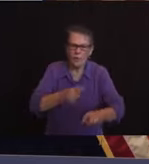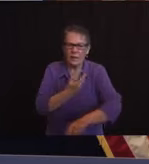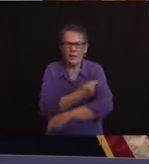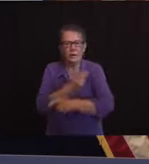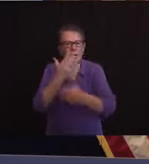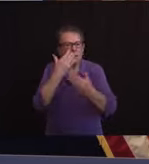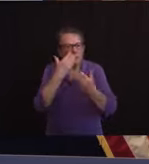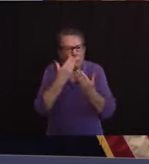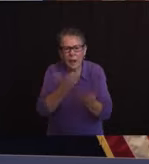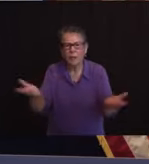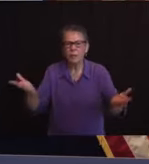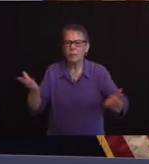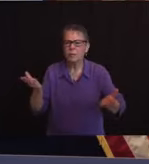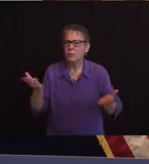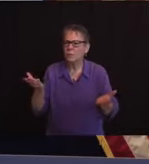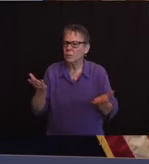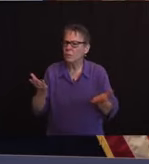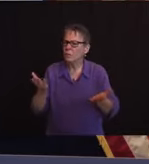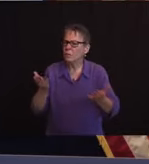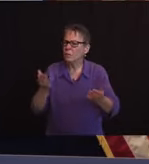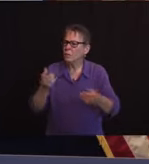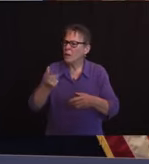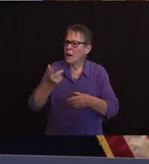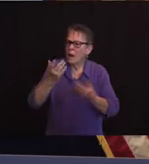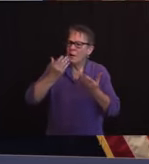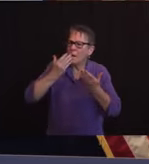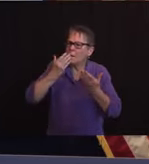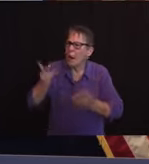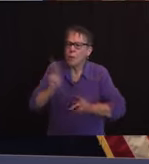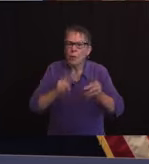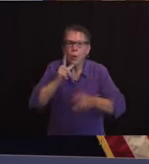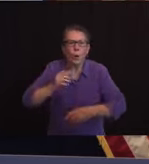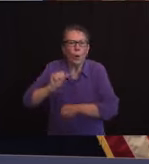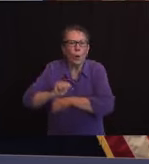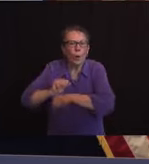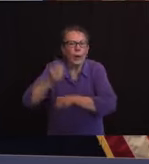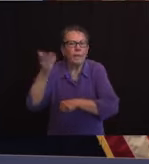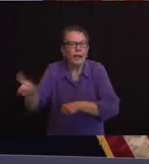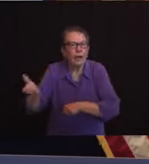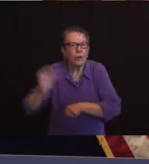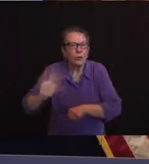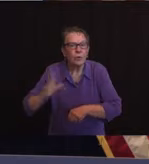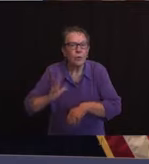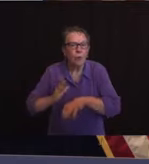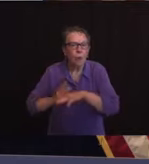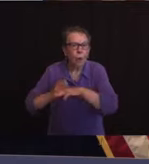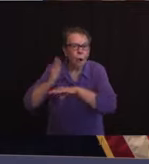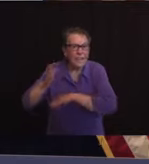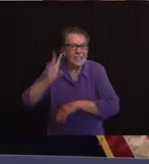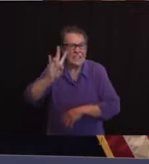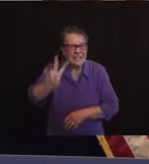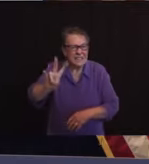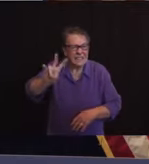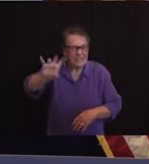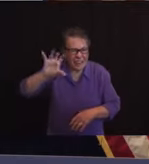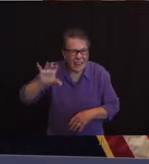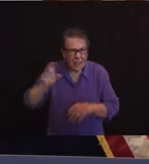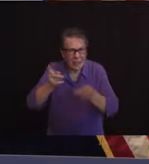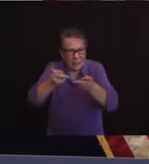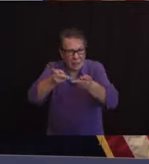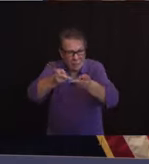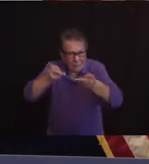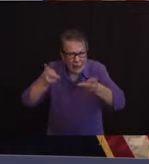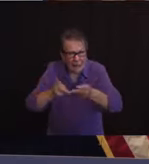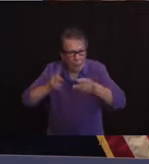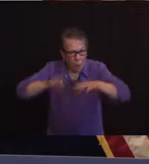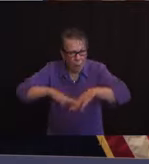at the vaccination sites across the state. Over 700 sites are active. This mass vaccination program